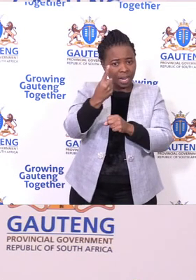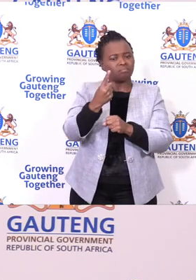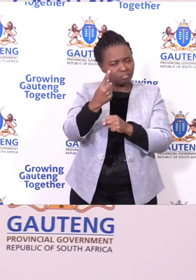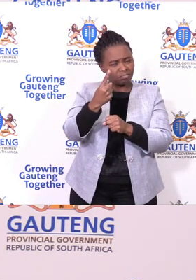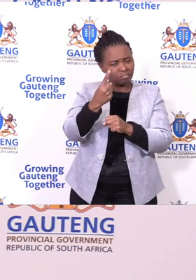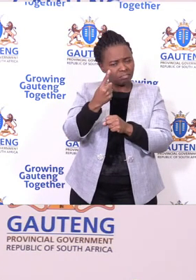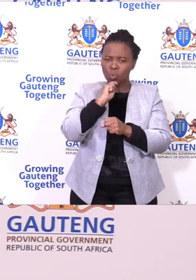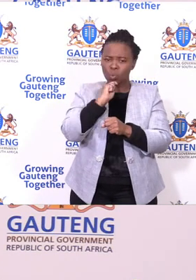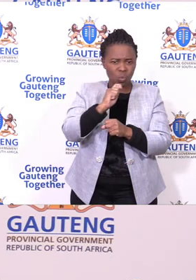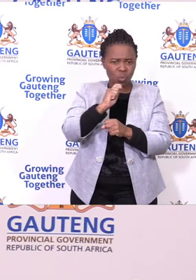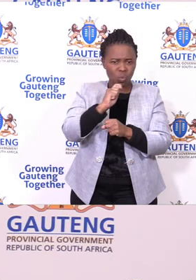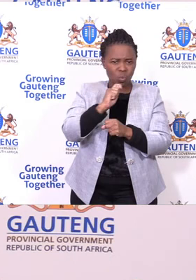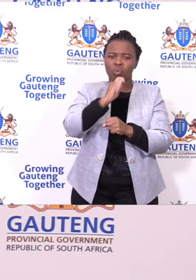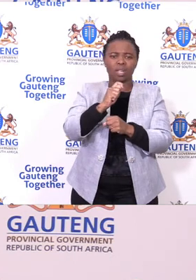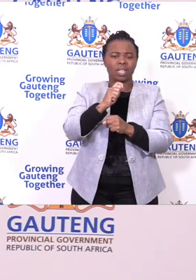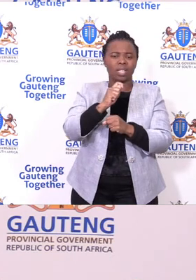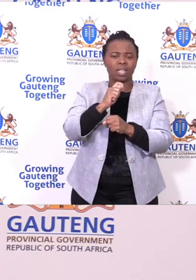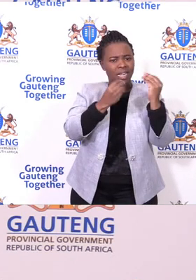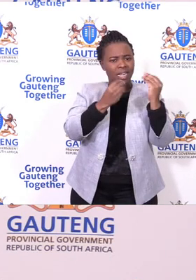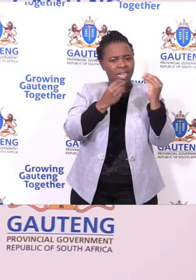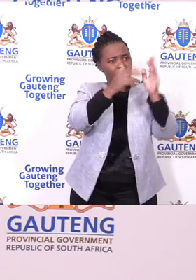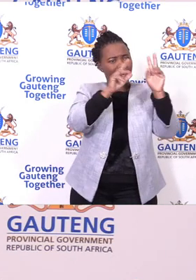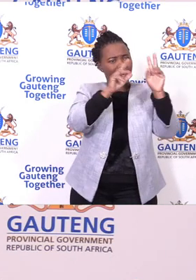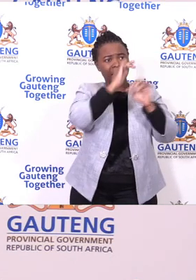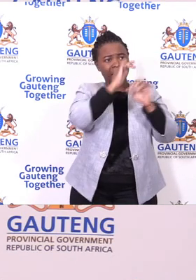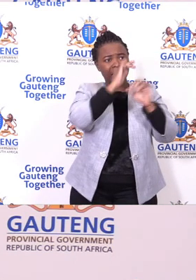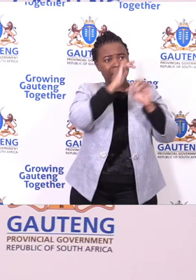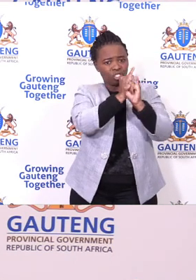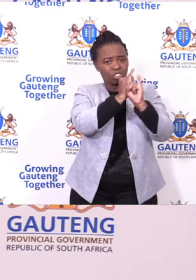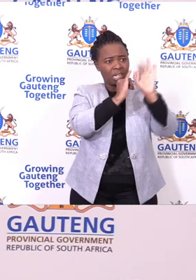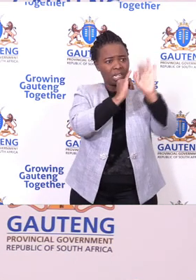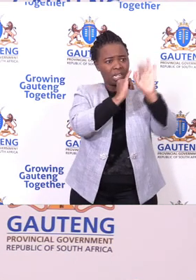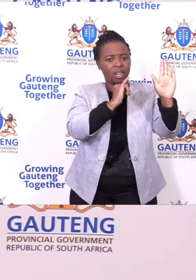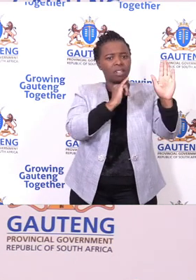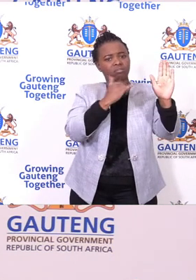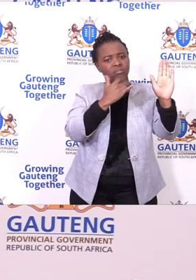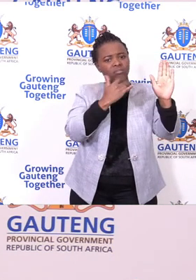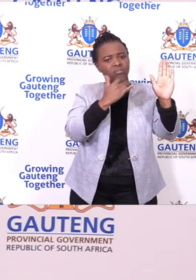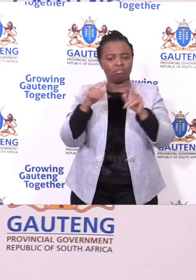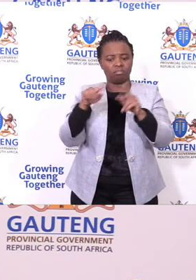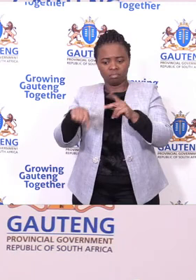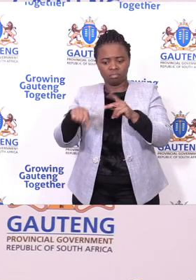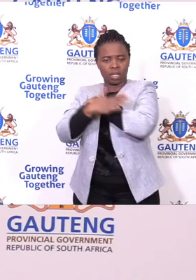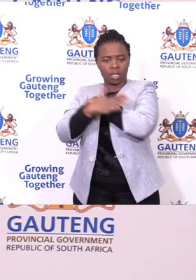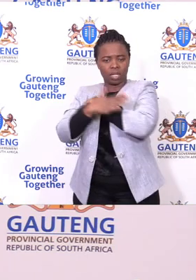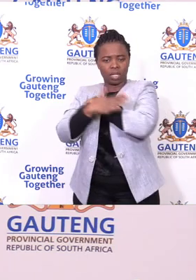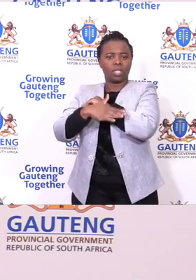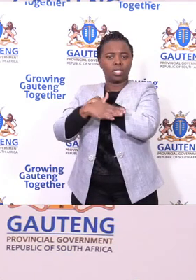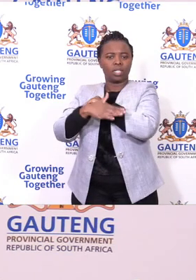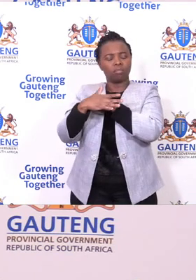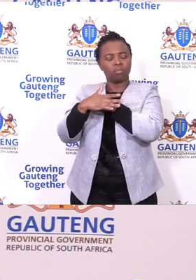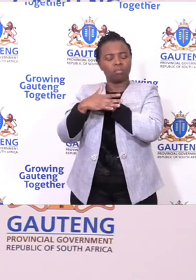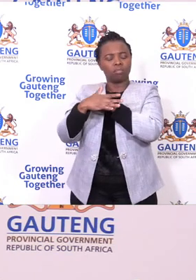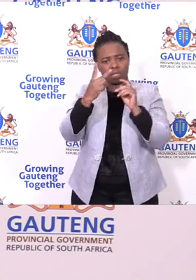holds true to the statistics that we see internationally in terms of the general mortality. The issue